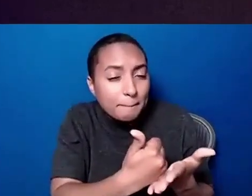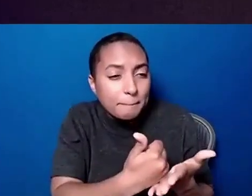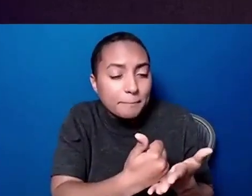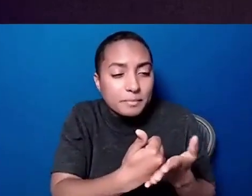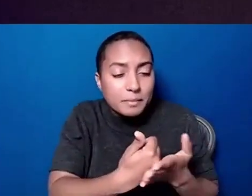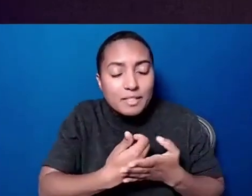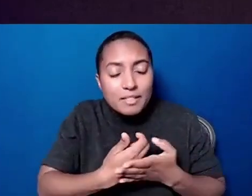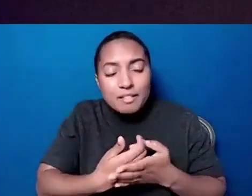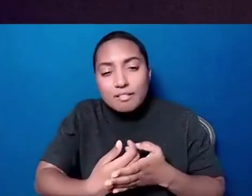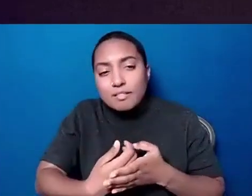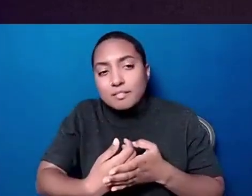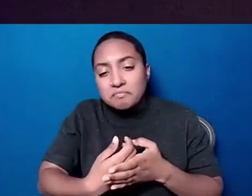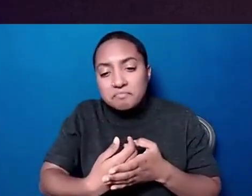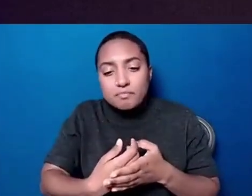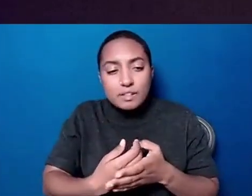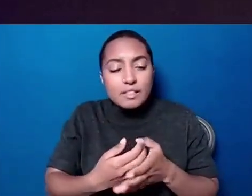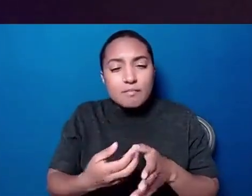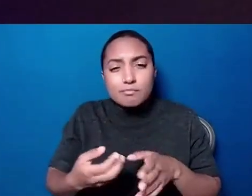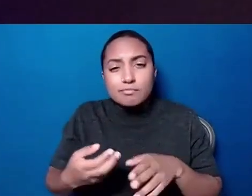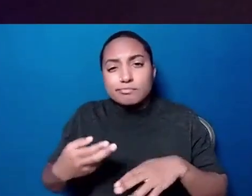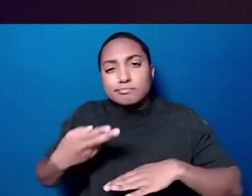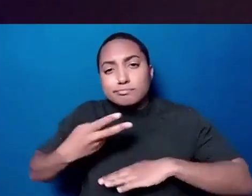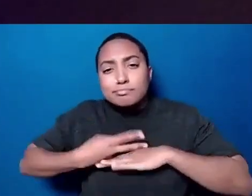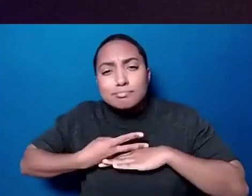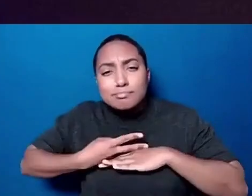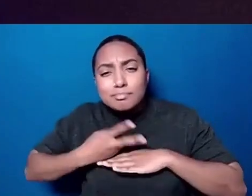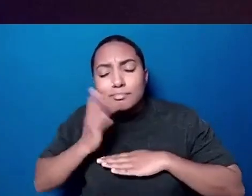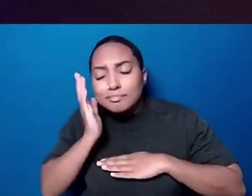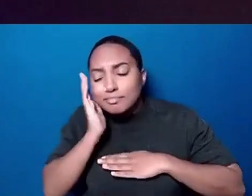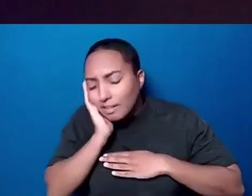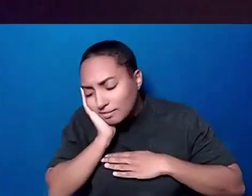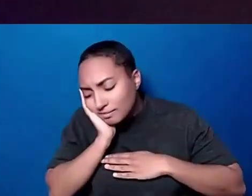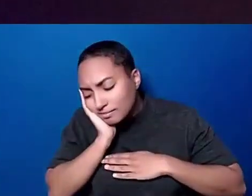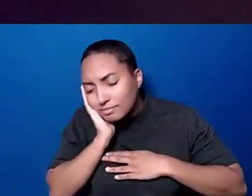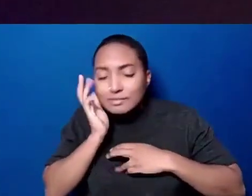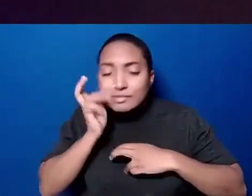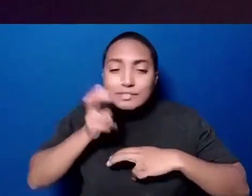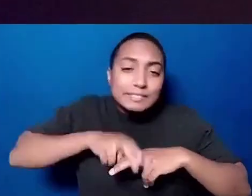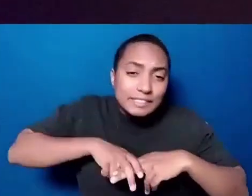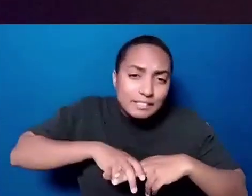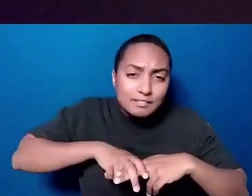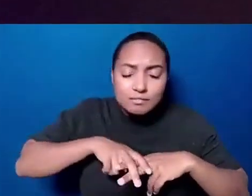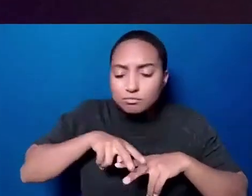sitting and staring, wherever, however you know.